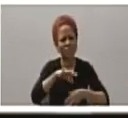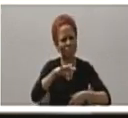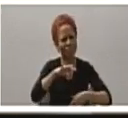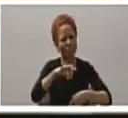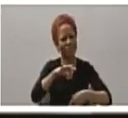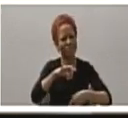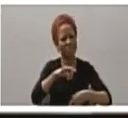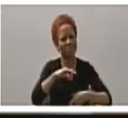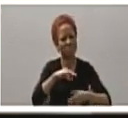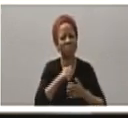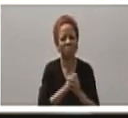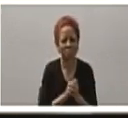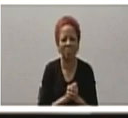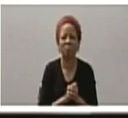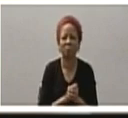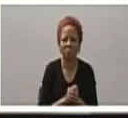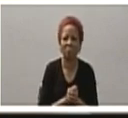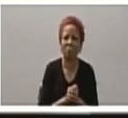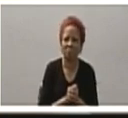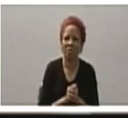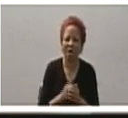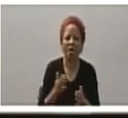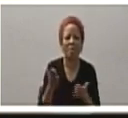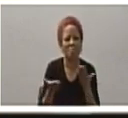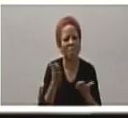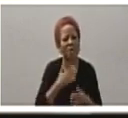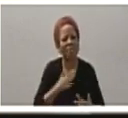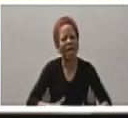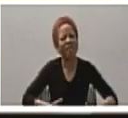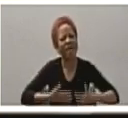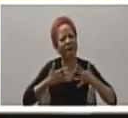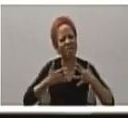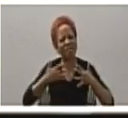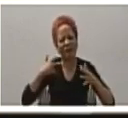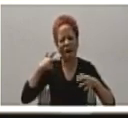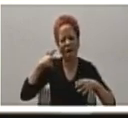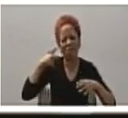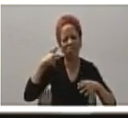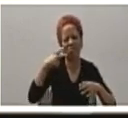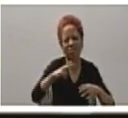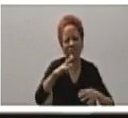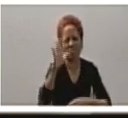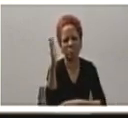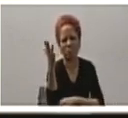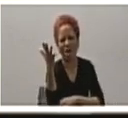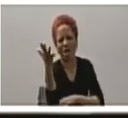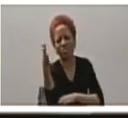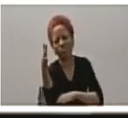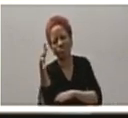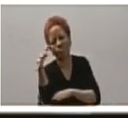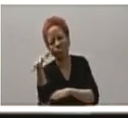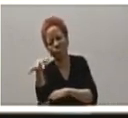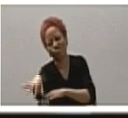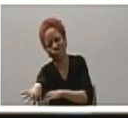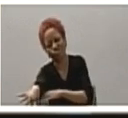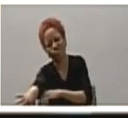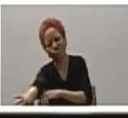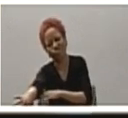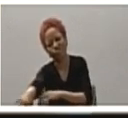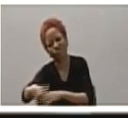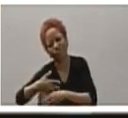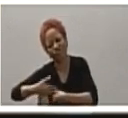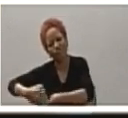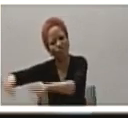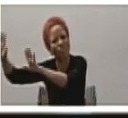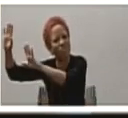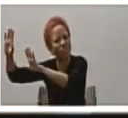perhaps I'm like a branch that has been thrown away, which may wither and which may end